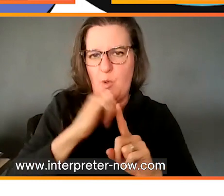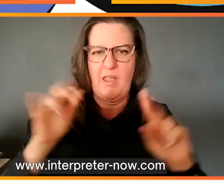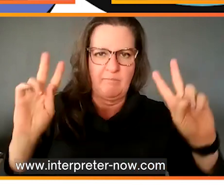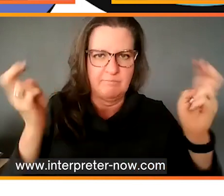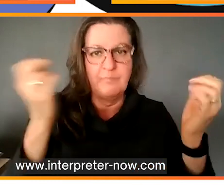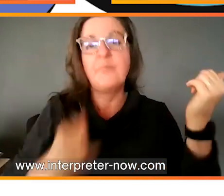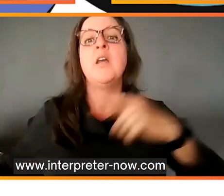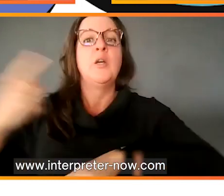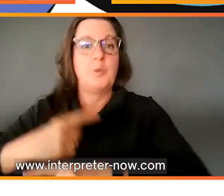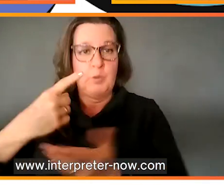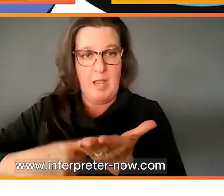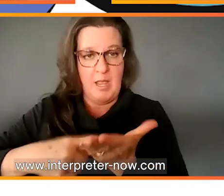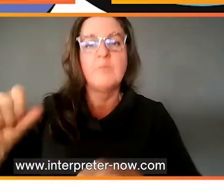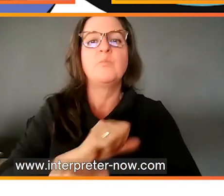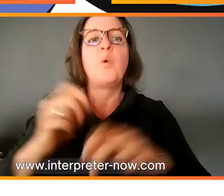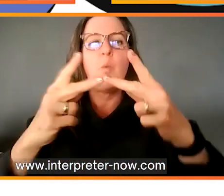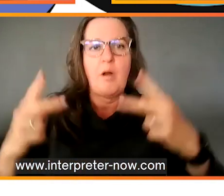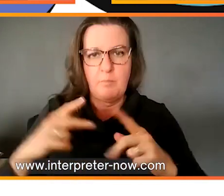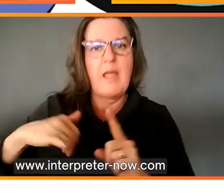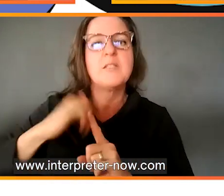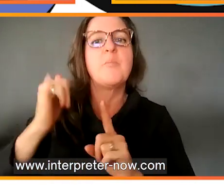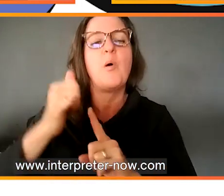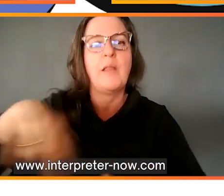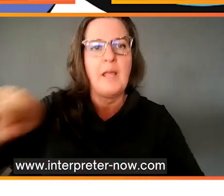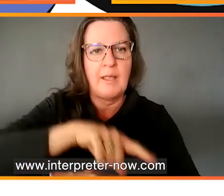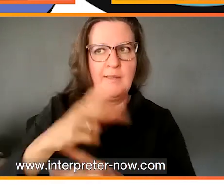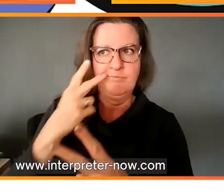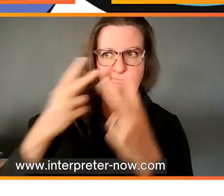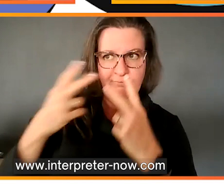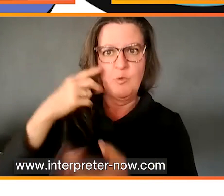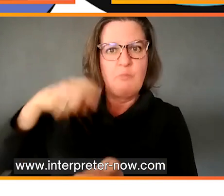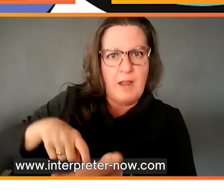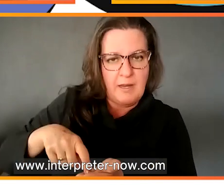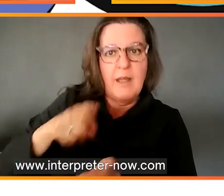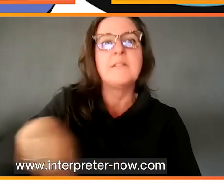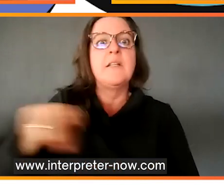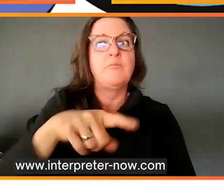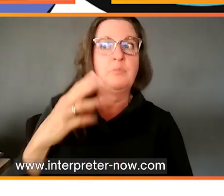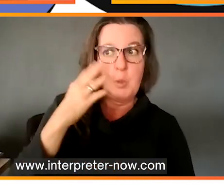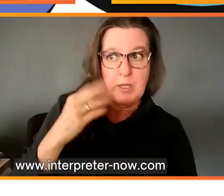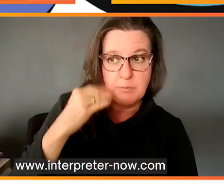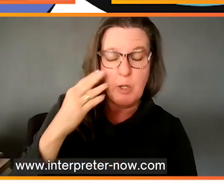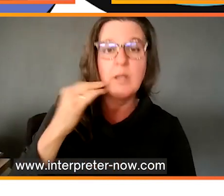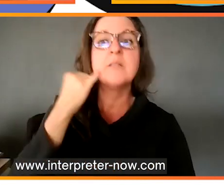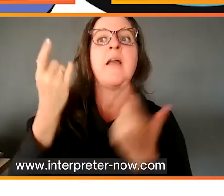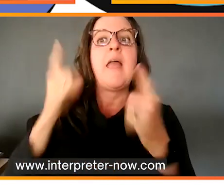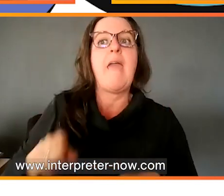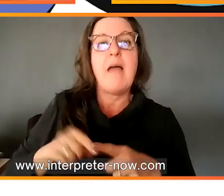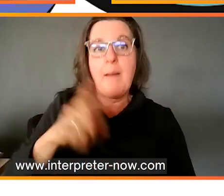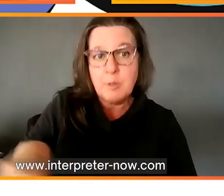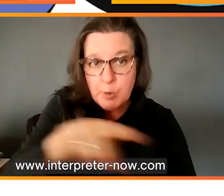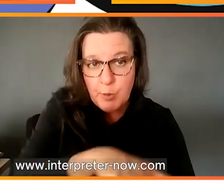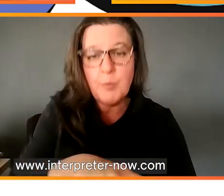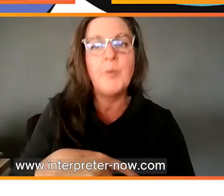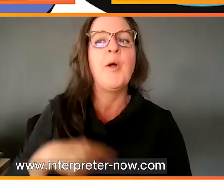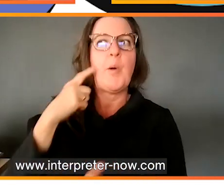to recognize bullying when you see or experience it, what you can do if it's either happening to you or you recognize it happening to